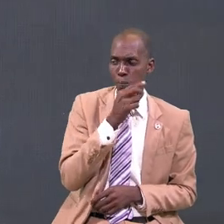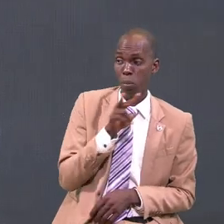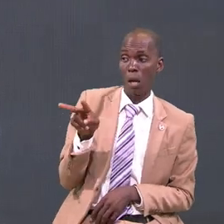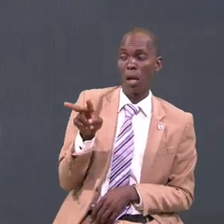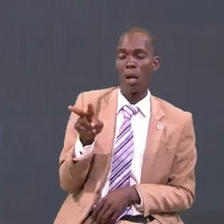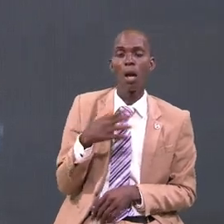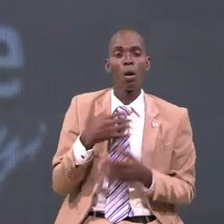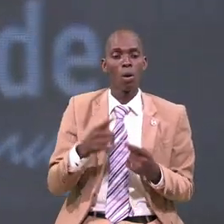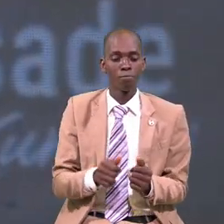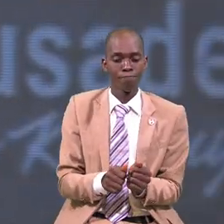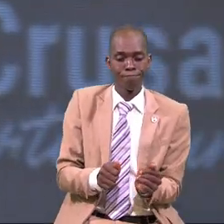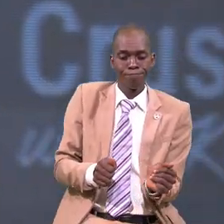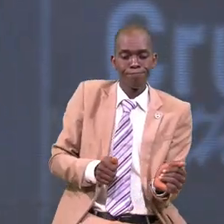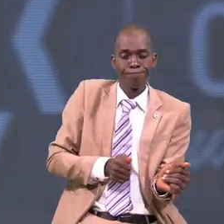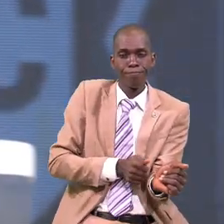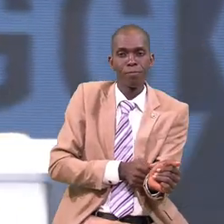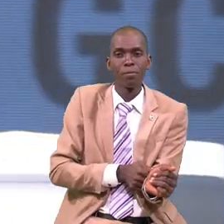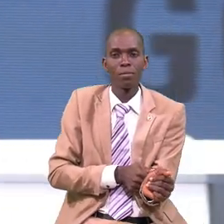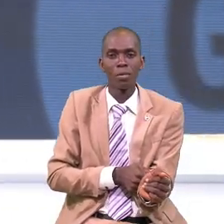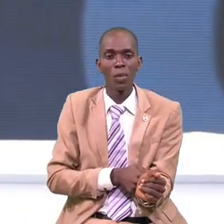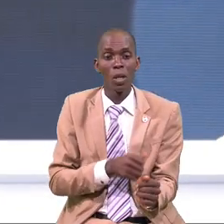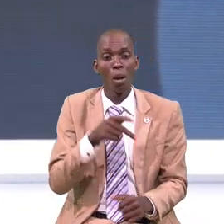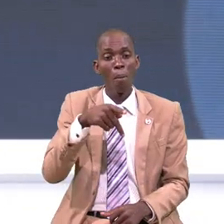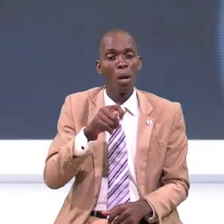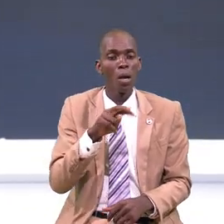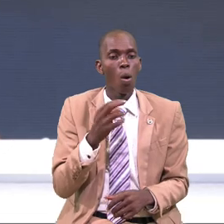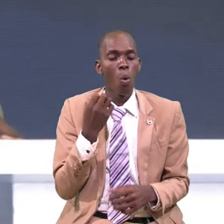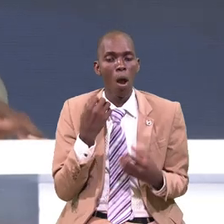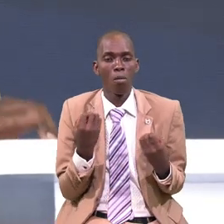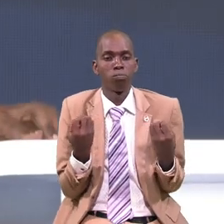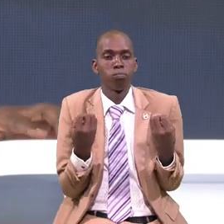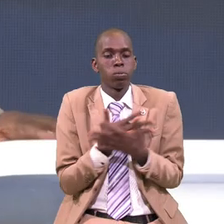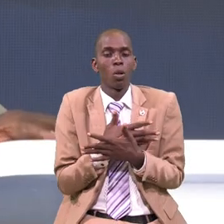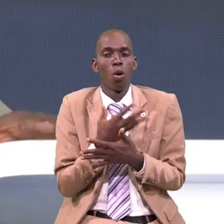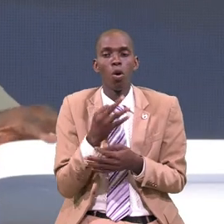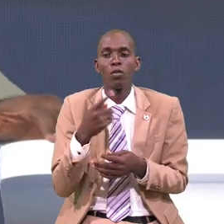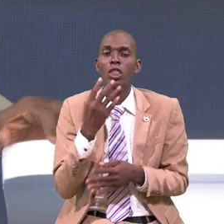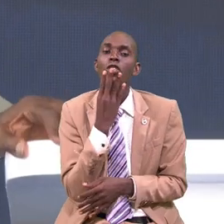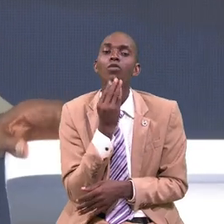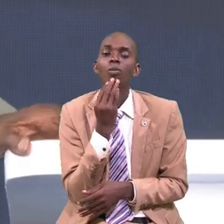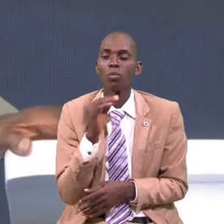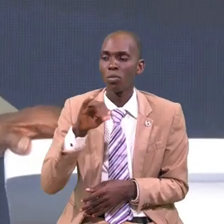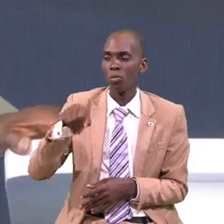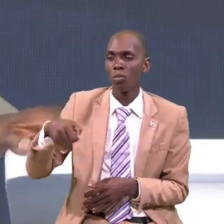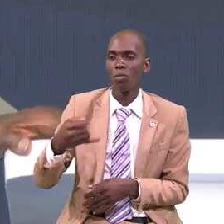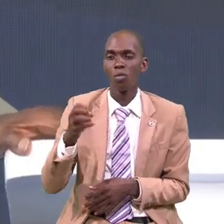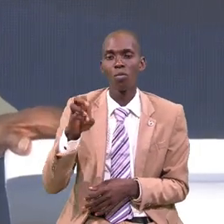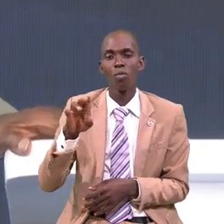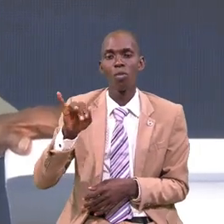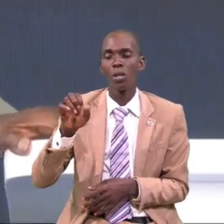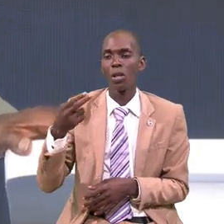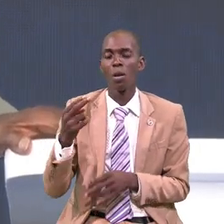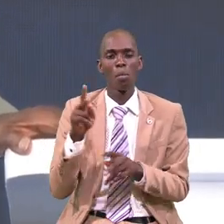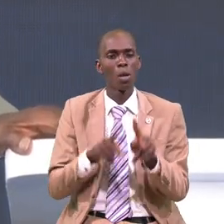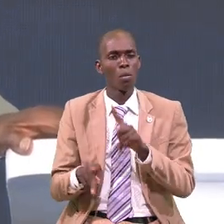back. He was afraid of those Jewish people. And Paul